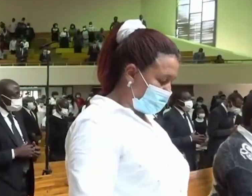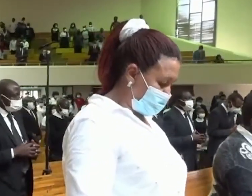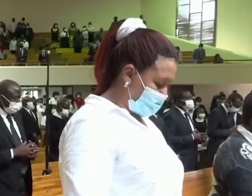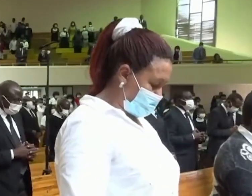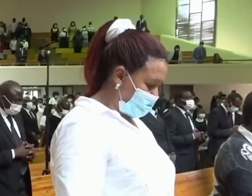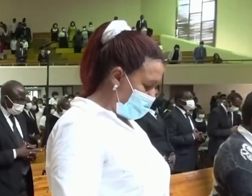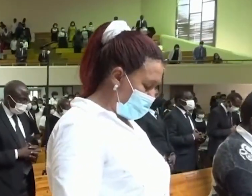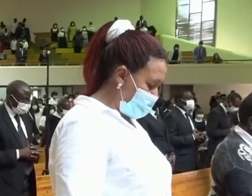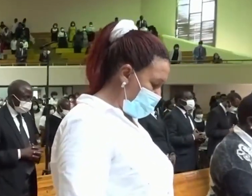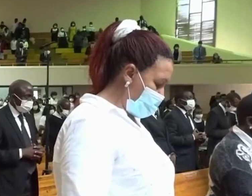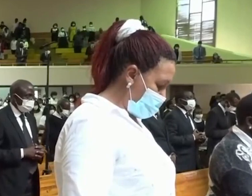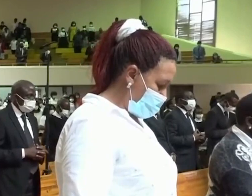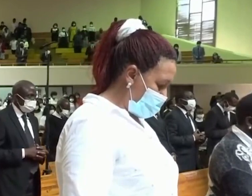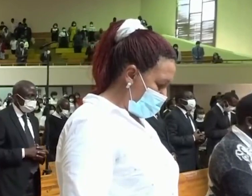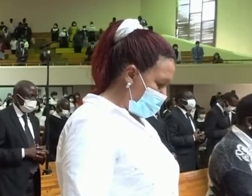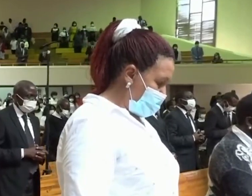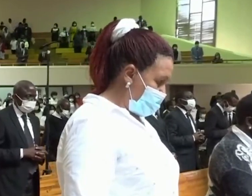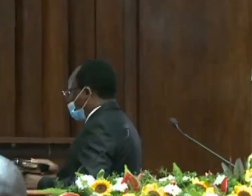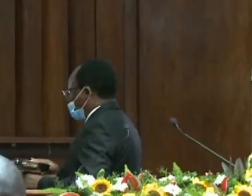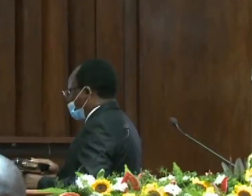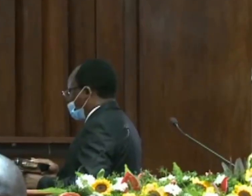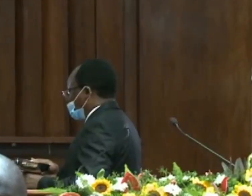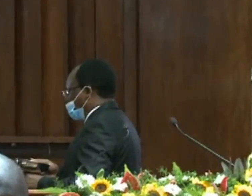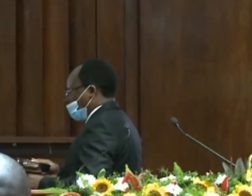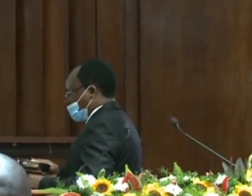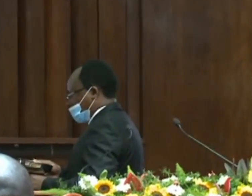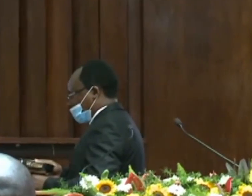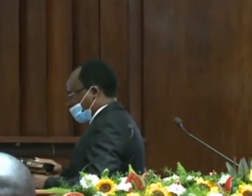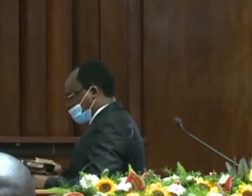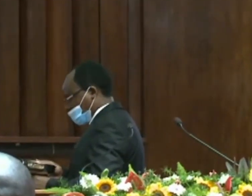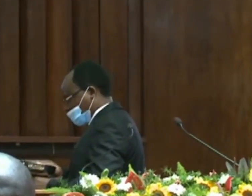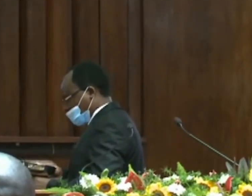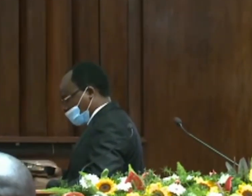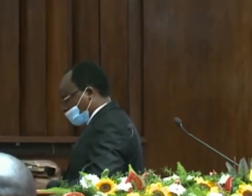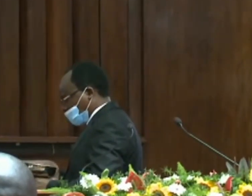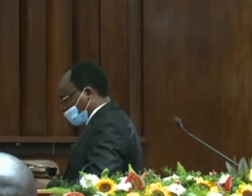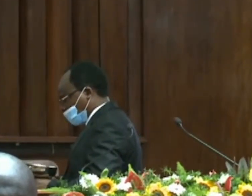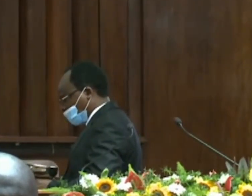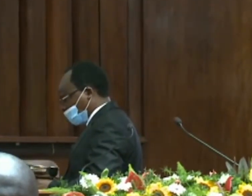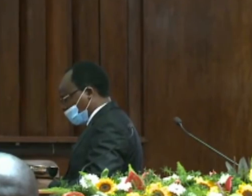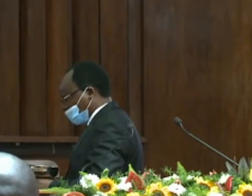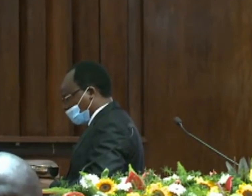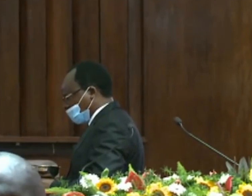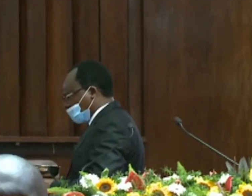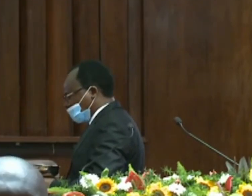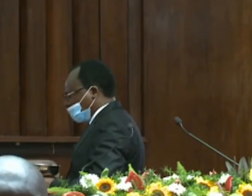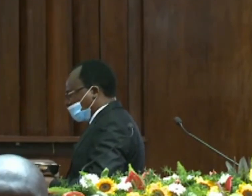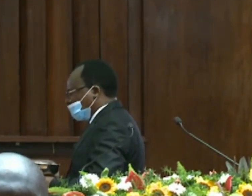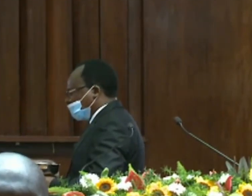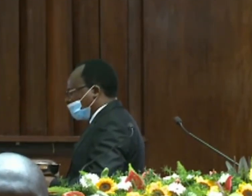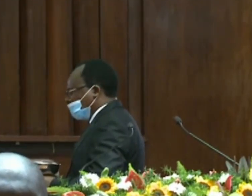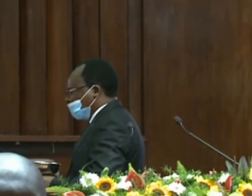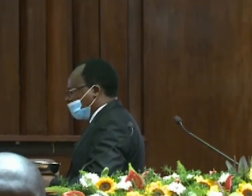Now, Jesus Christ invites you, dear brothers and sisters, from the beyond. So, pano ambuye Yesu